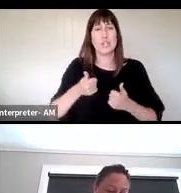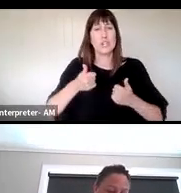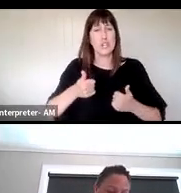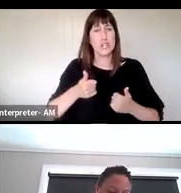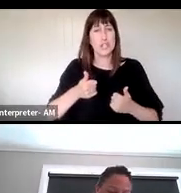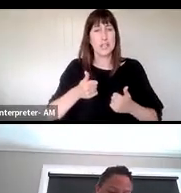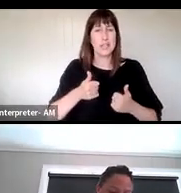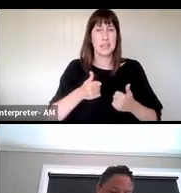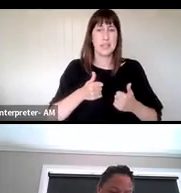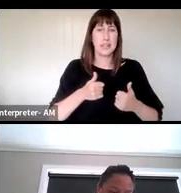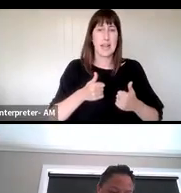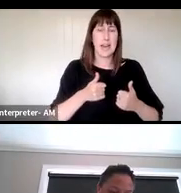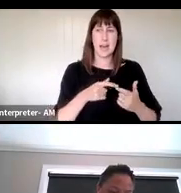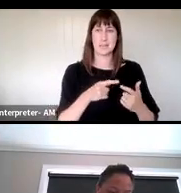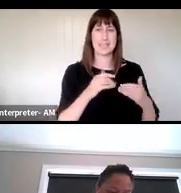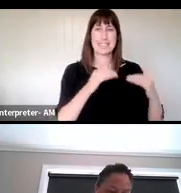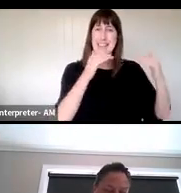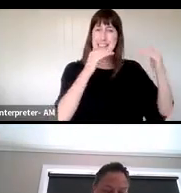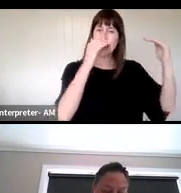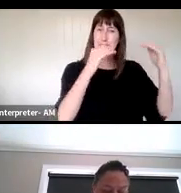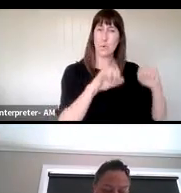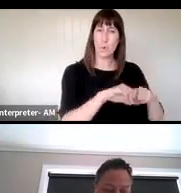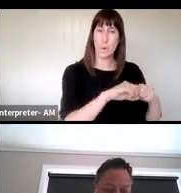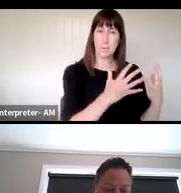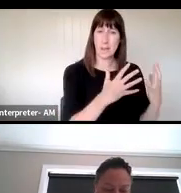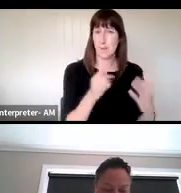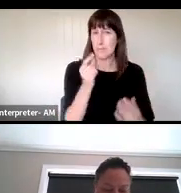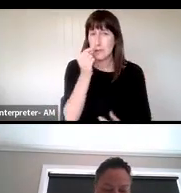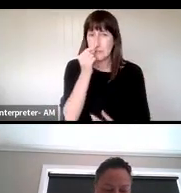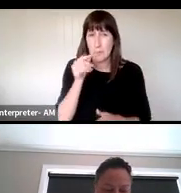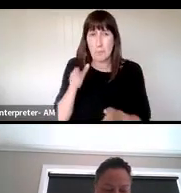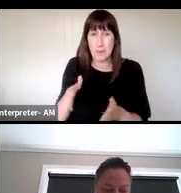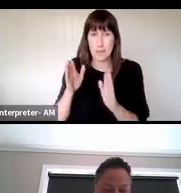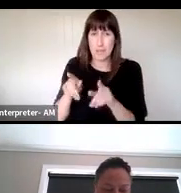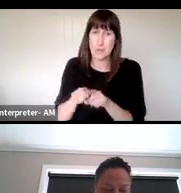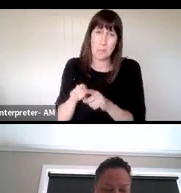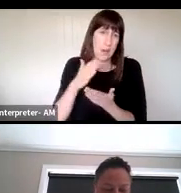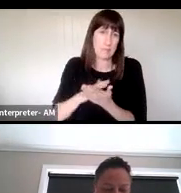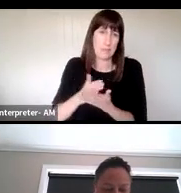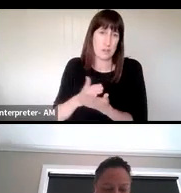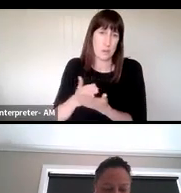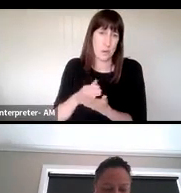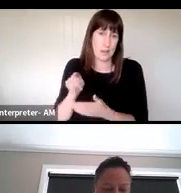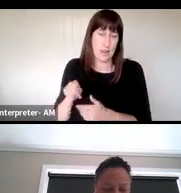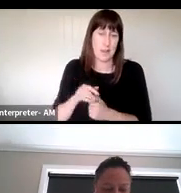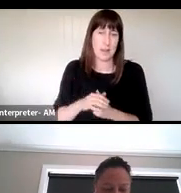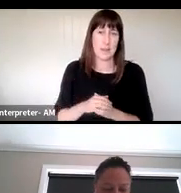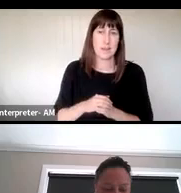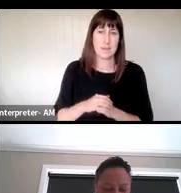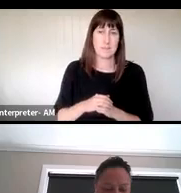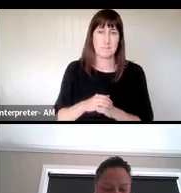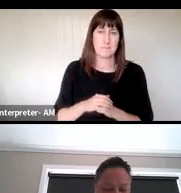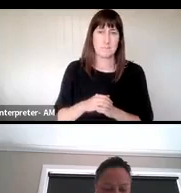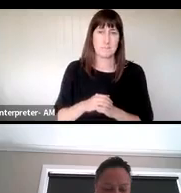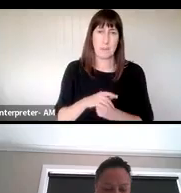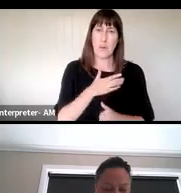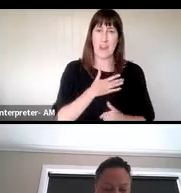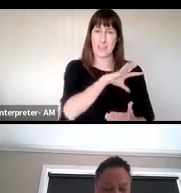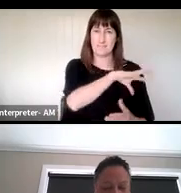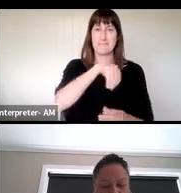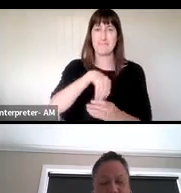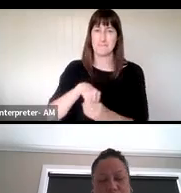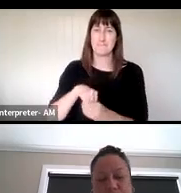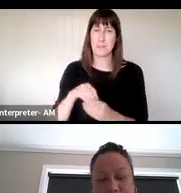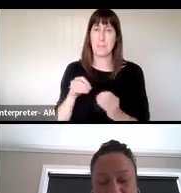web and possibly for building, I'm not sure. But yeah, that's my